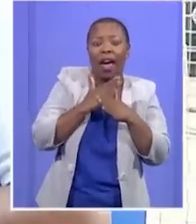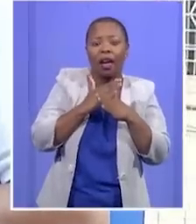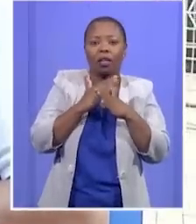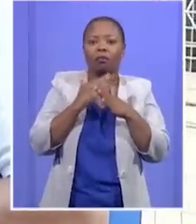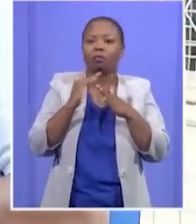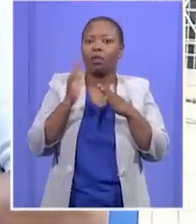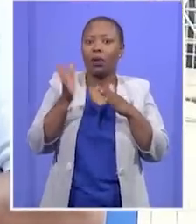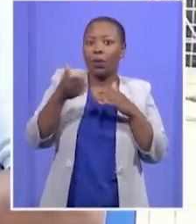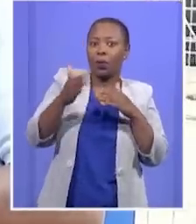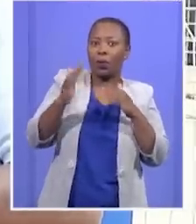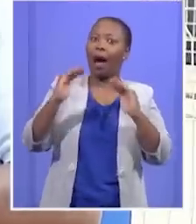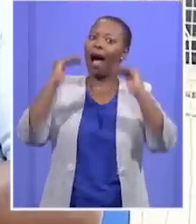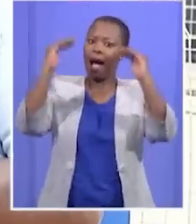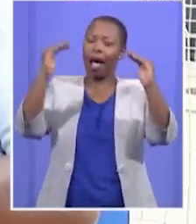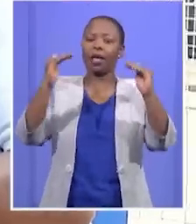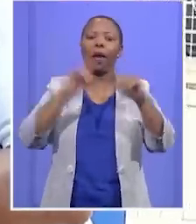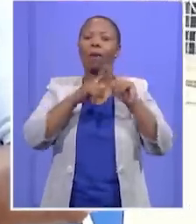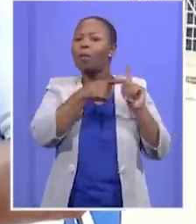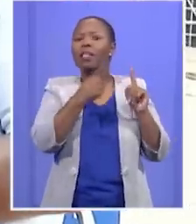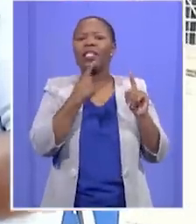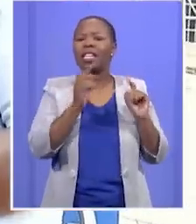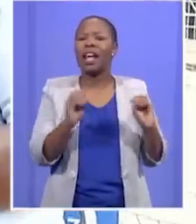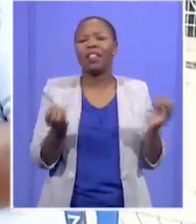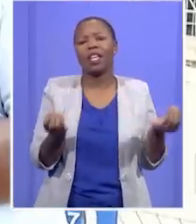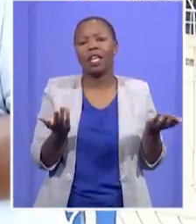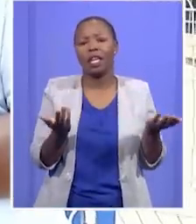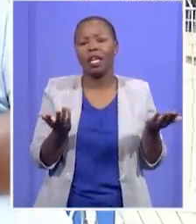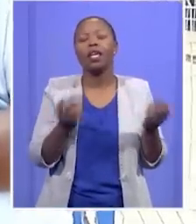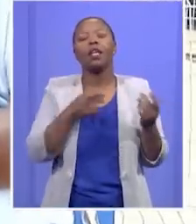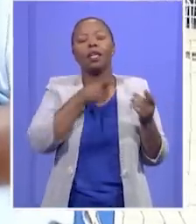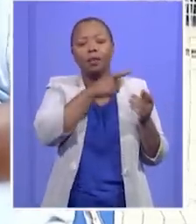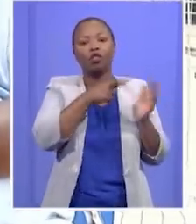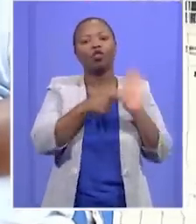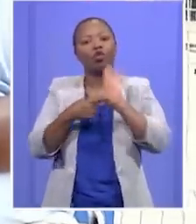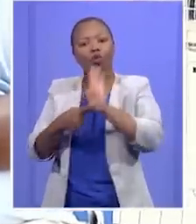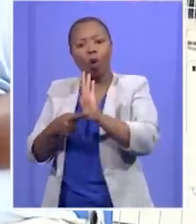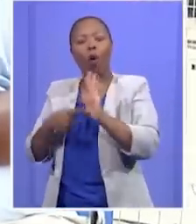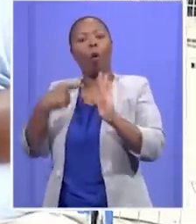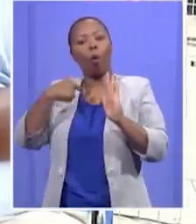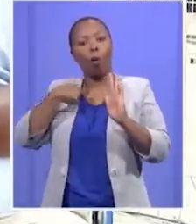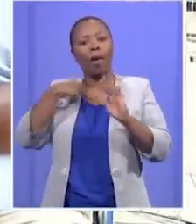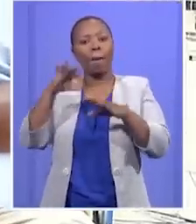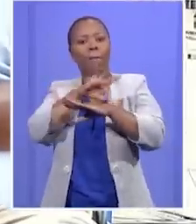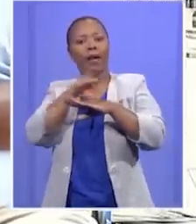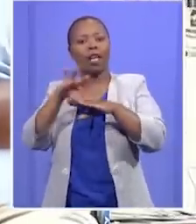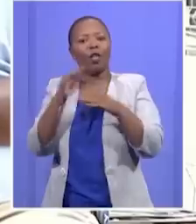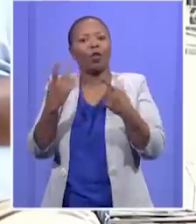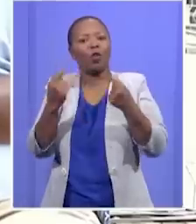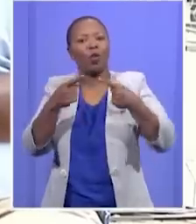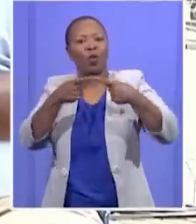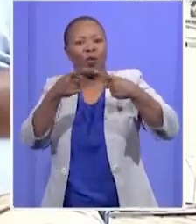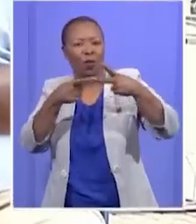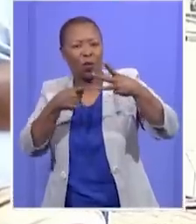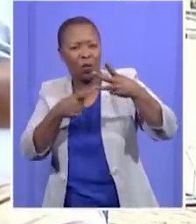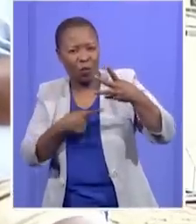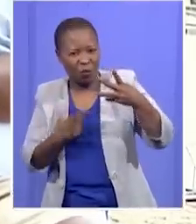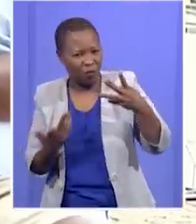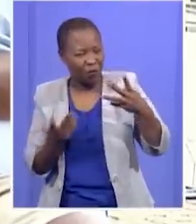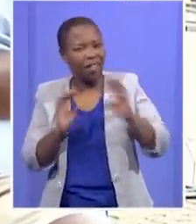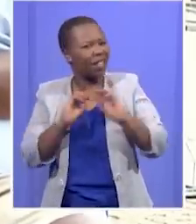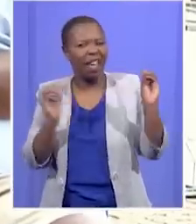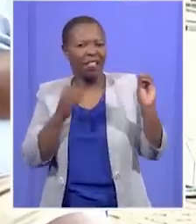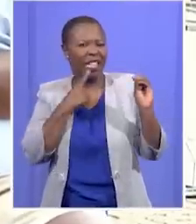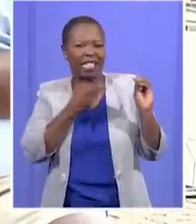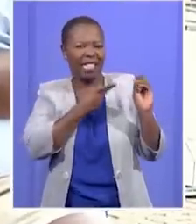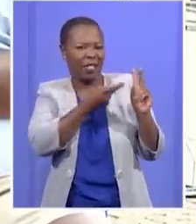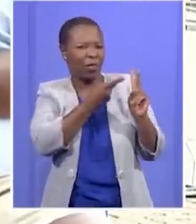can say this is what we are going to be able to do. And they're going to take the same resolutions that the ANC